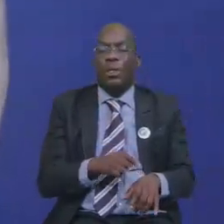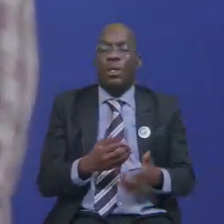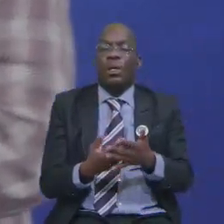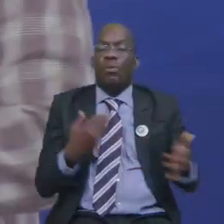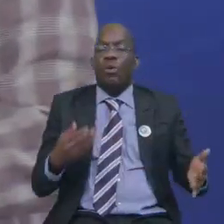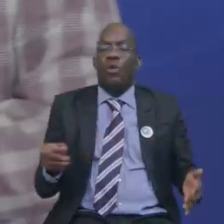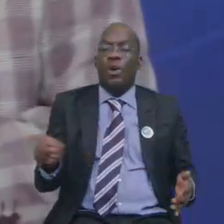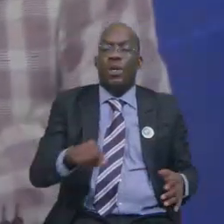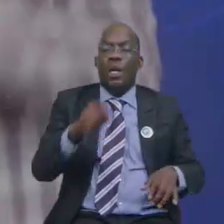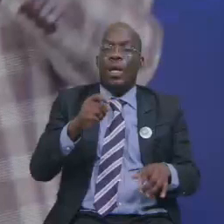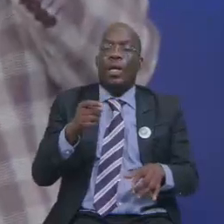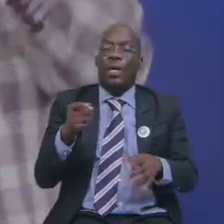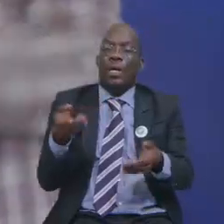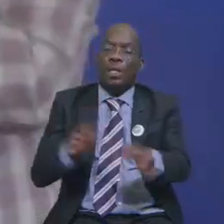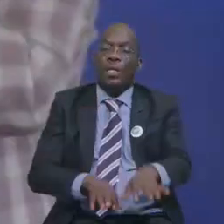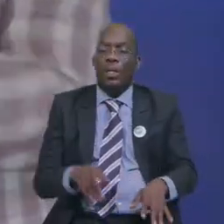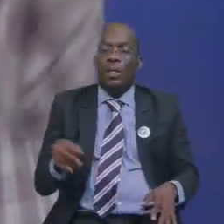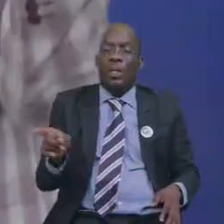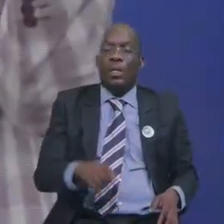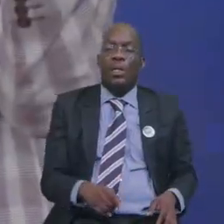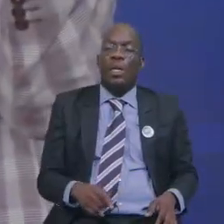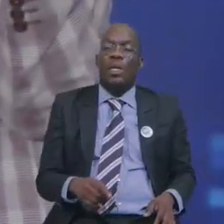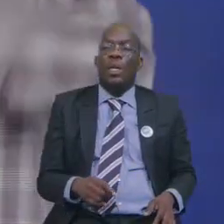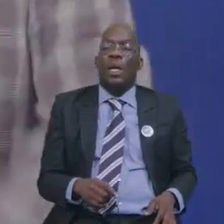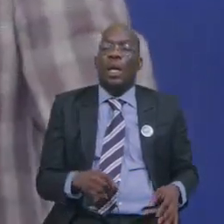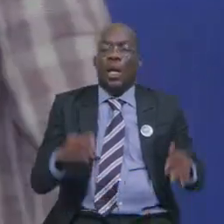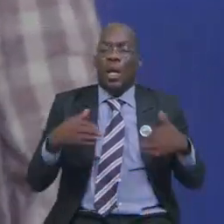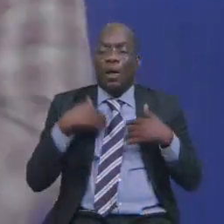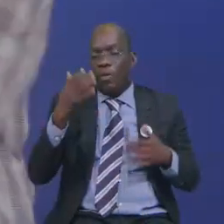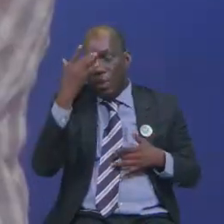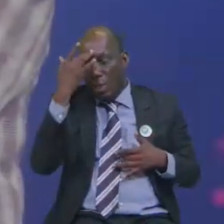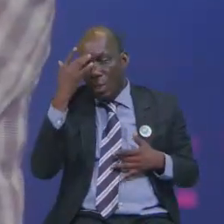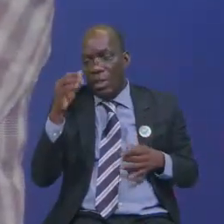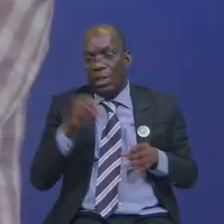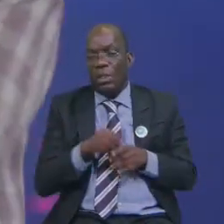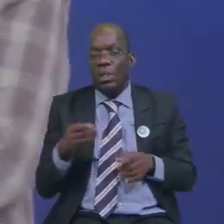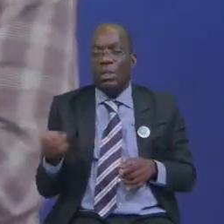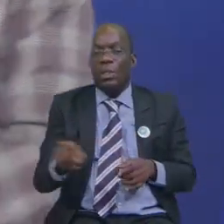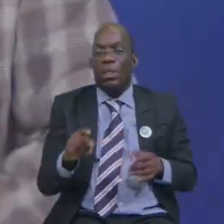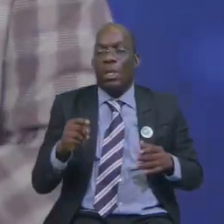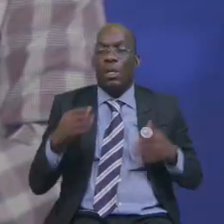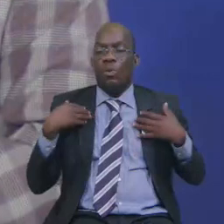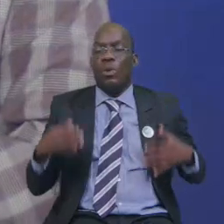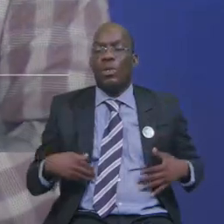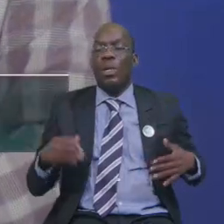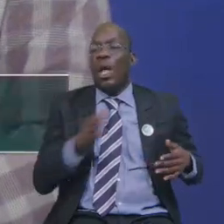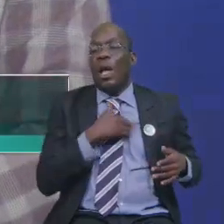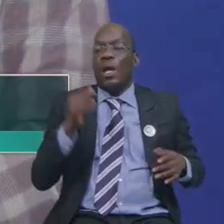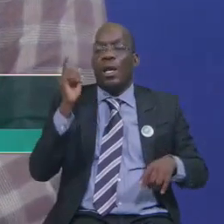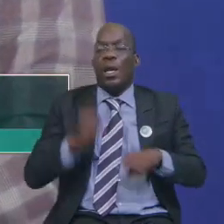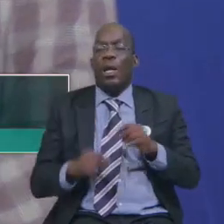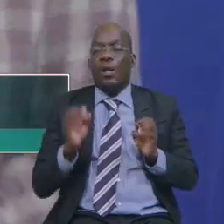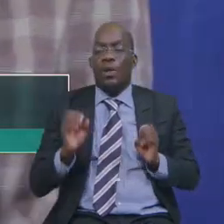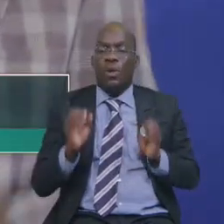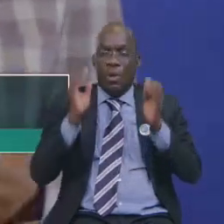seeing end time sickness, and eventually they are not able to concentrate on what they